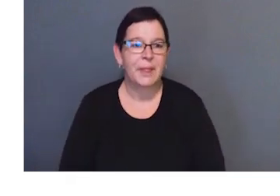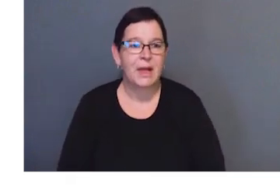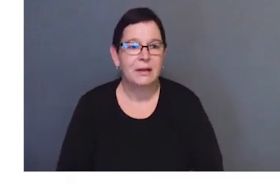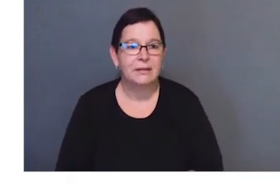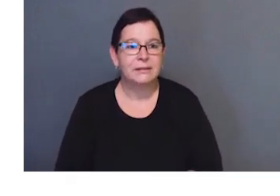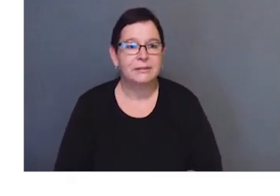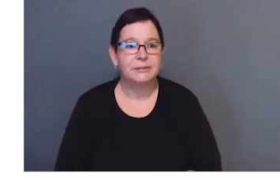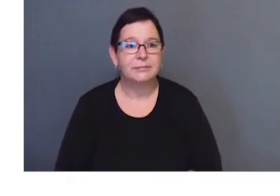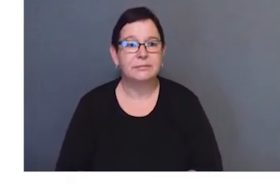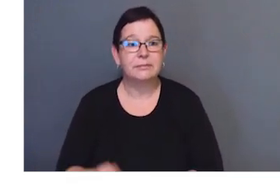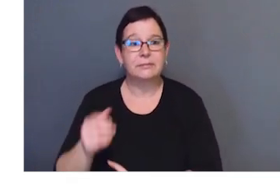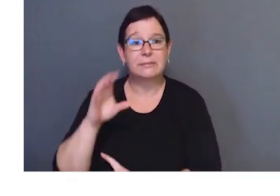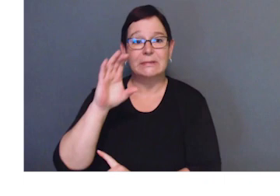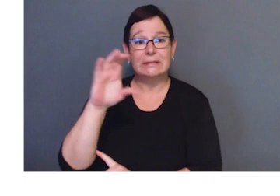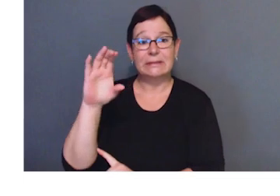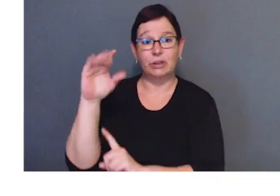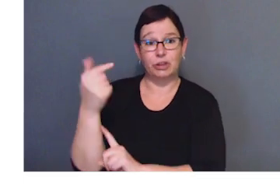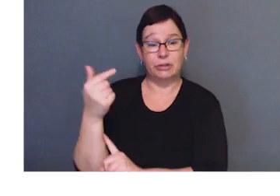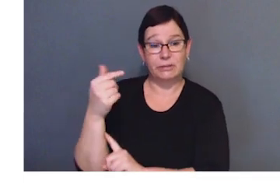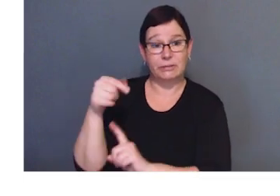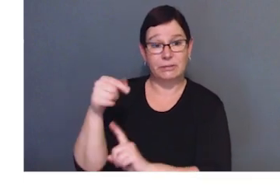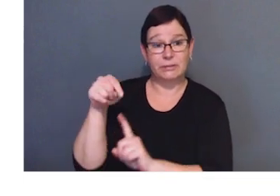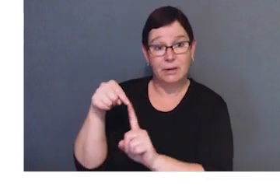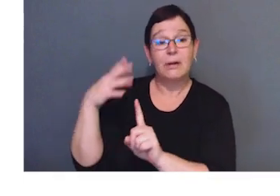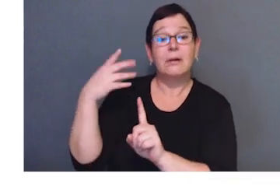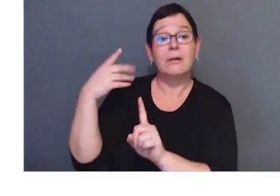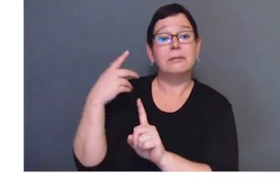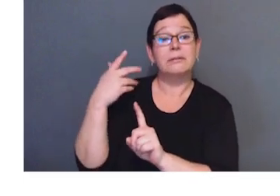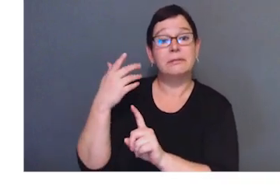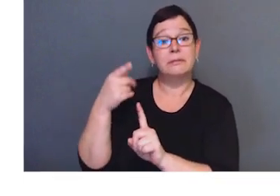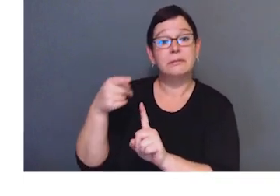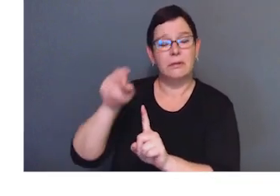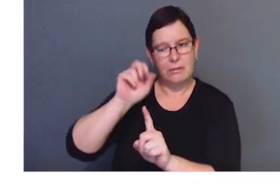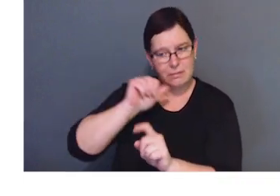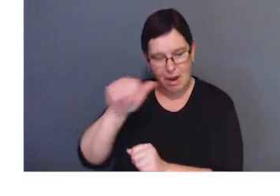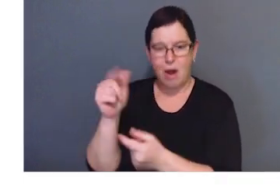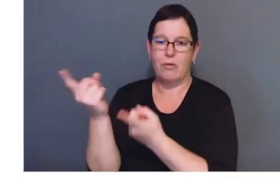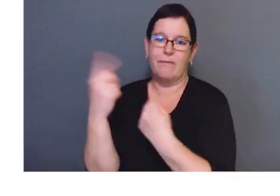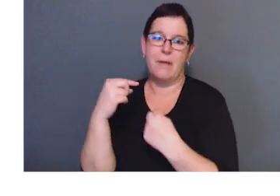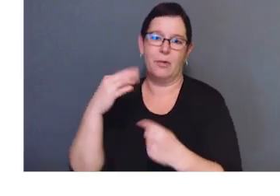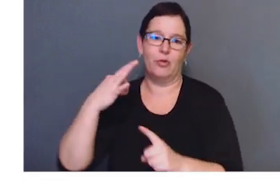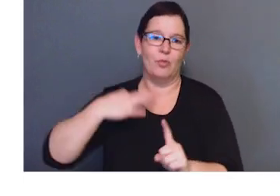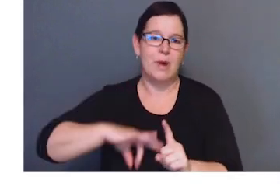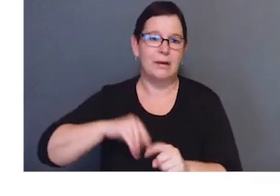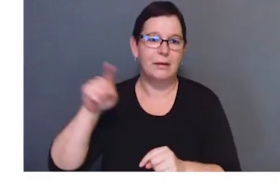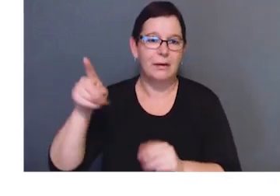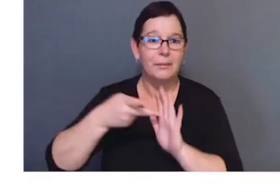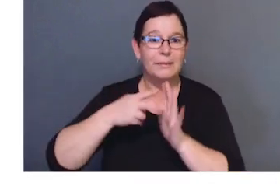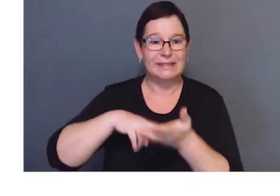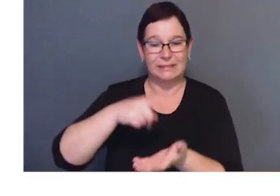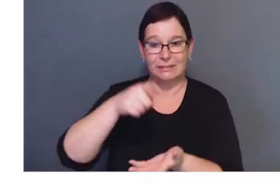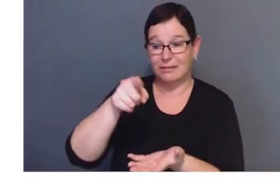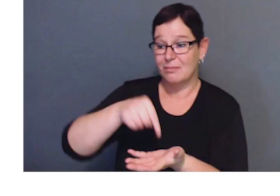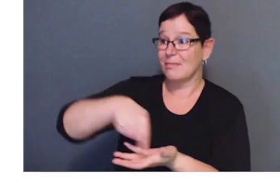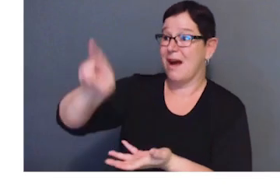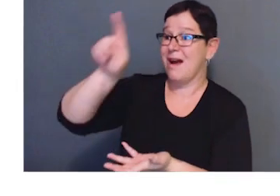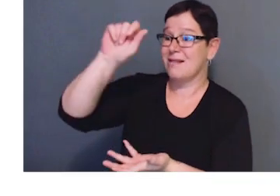is a non-refundable tax credit. This means it reduces the amount of income tax the supporter may have to